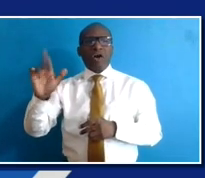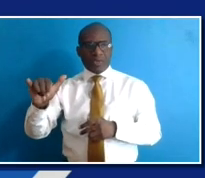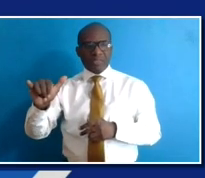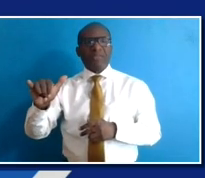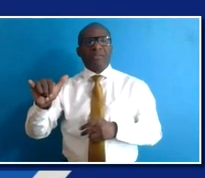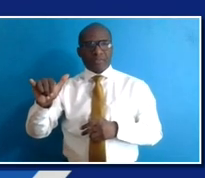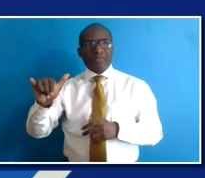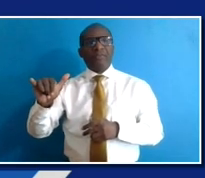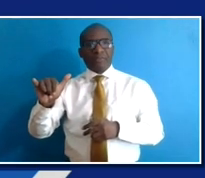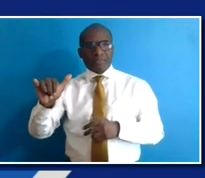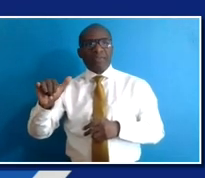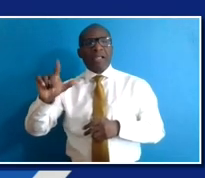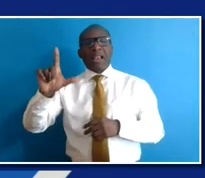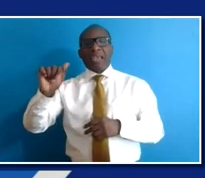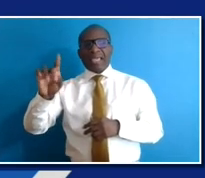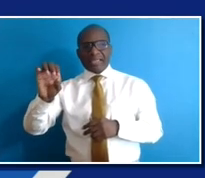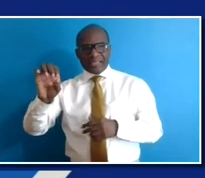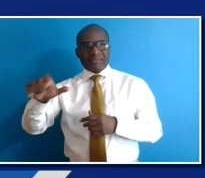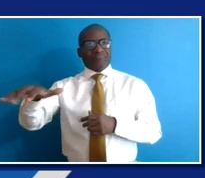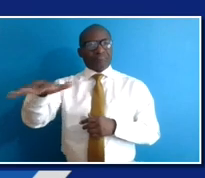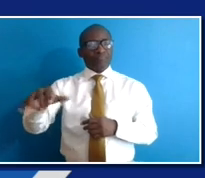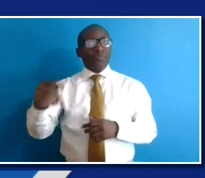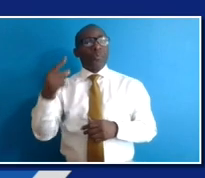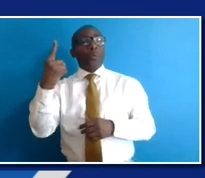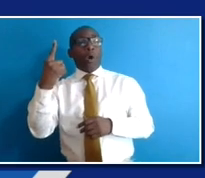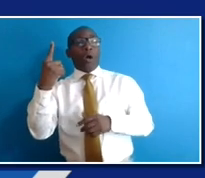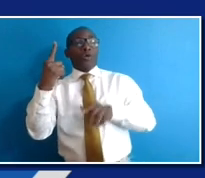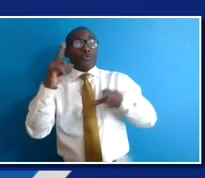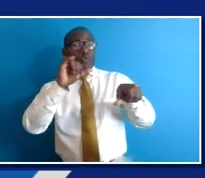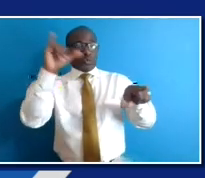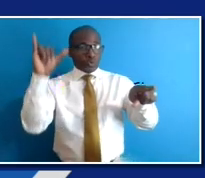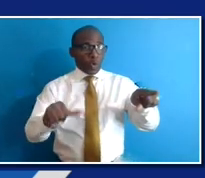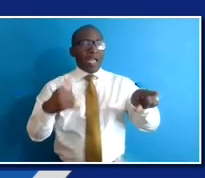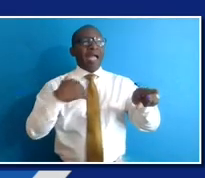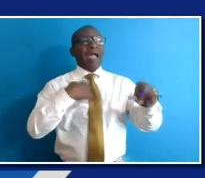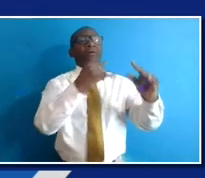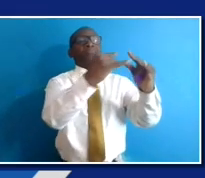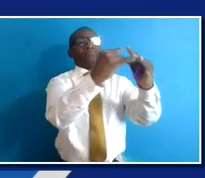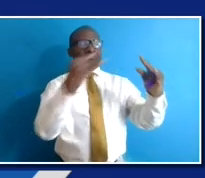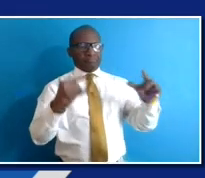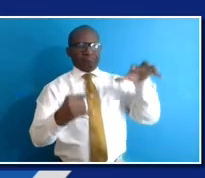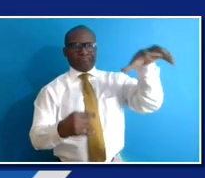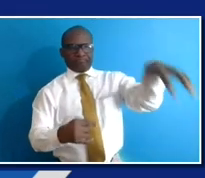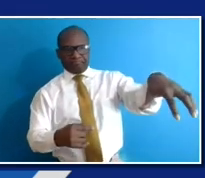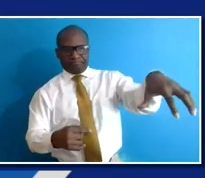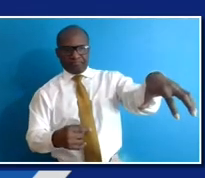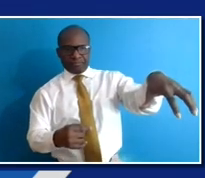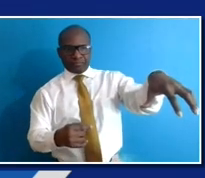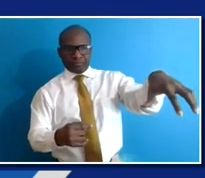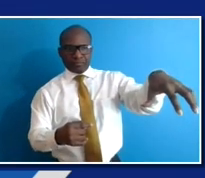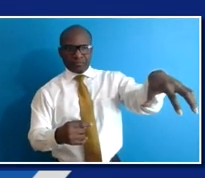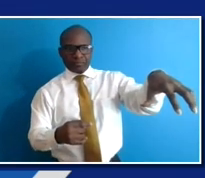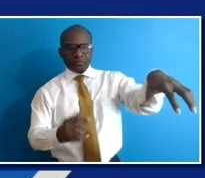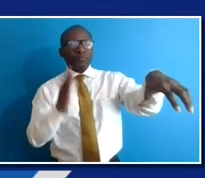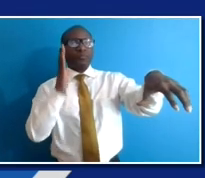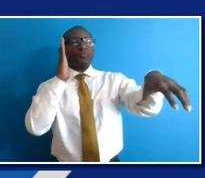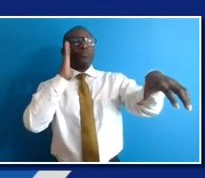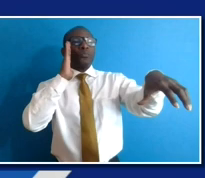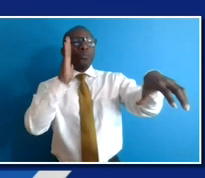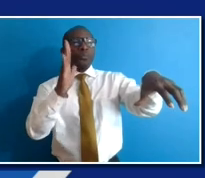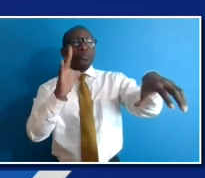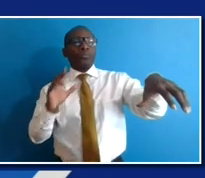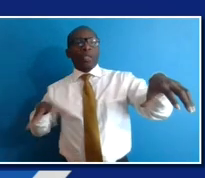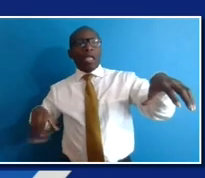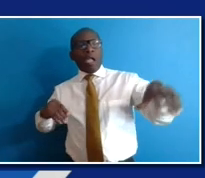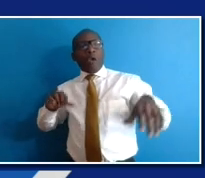on North Broadway at Executive Plaza, that area of North Yonkers. And the Marshlands, which is in Rye, right on the Boston Post